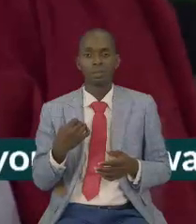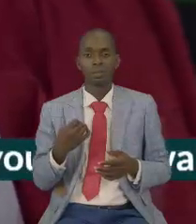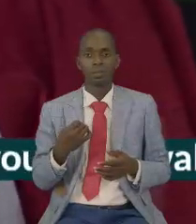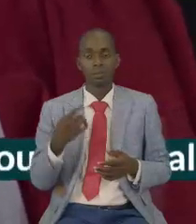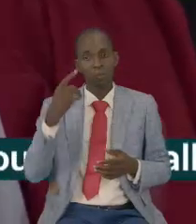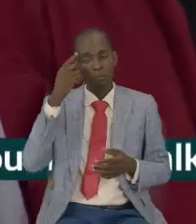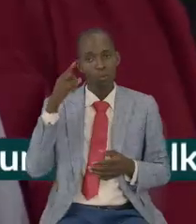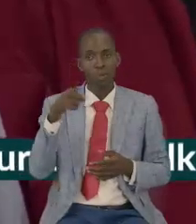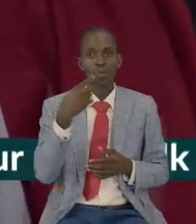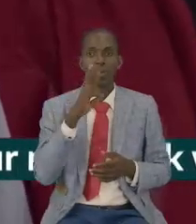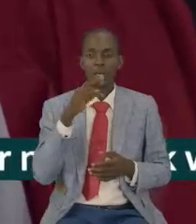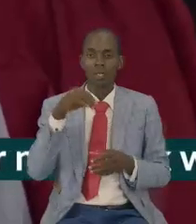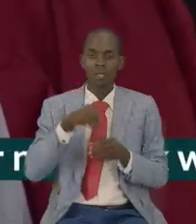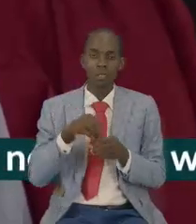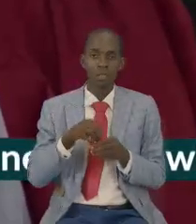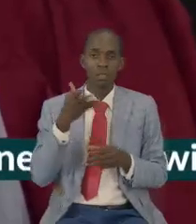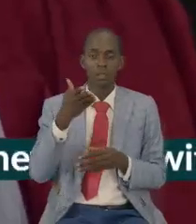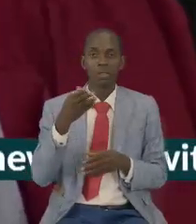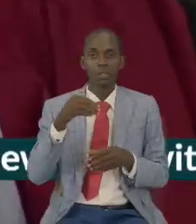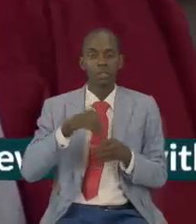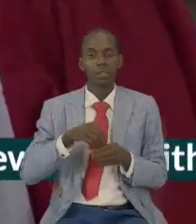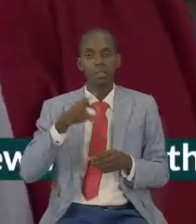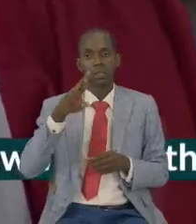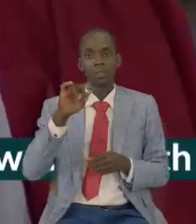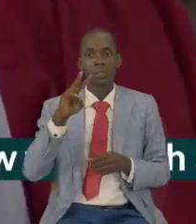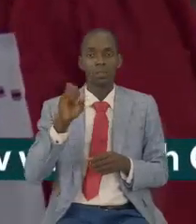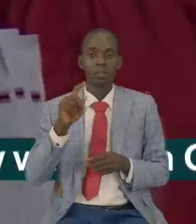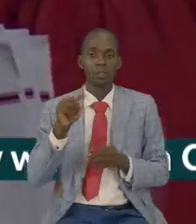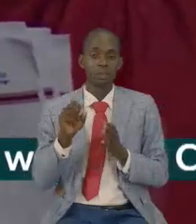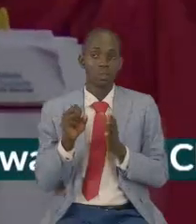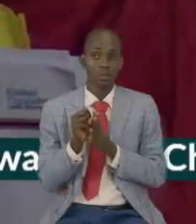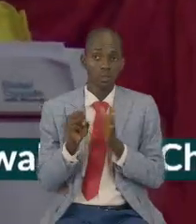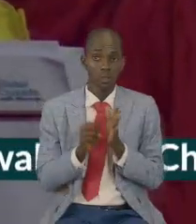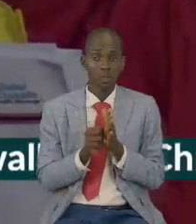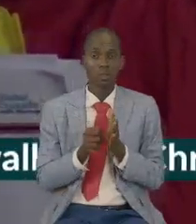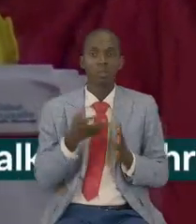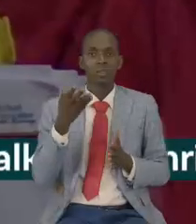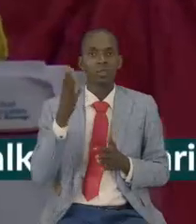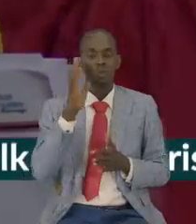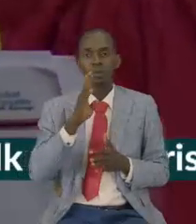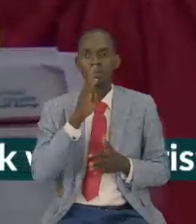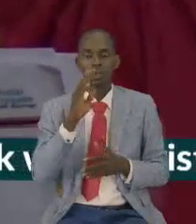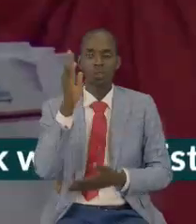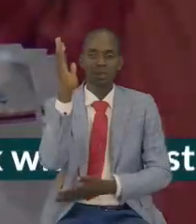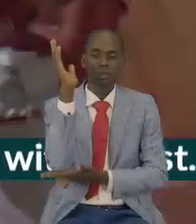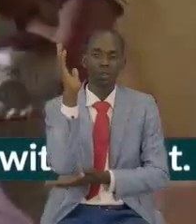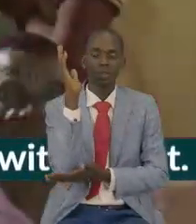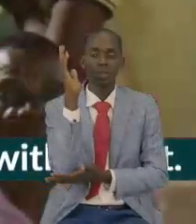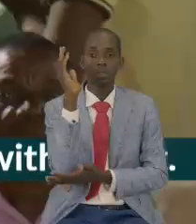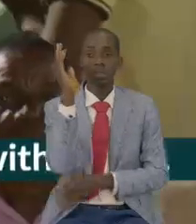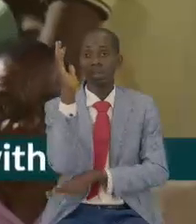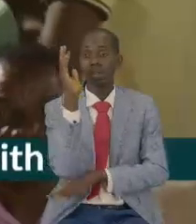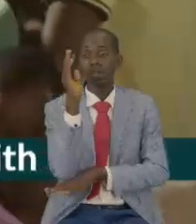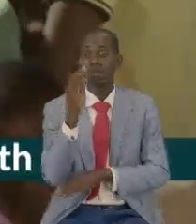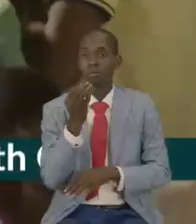3 p.m. Quickly, quickly, quickly. But then thorough. Don't be in a hurry. Don't be in a hurry so you